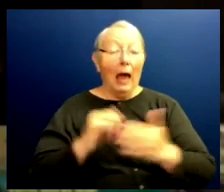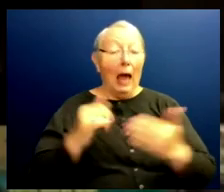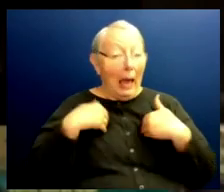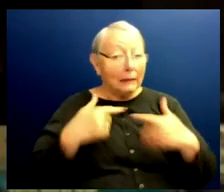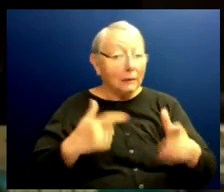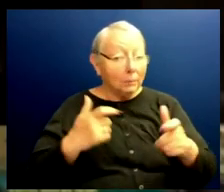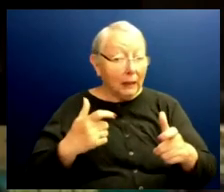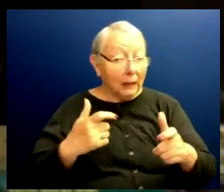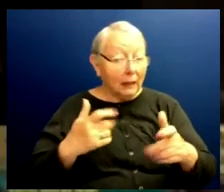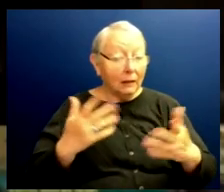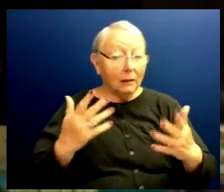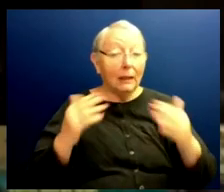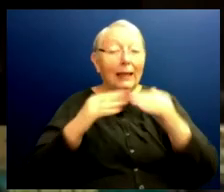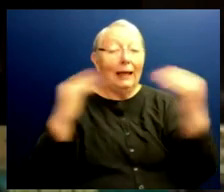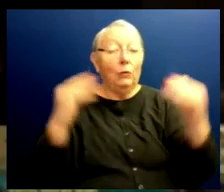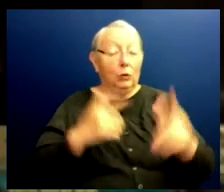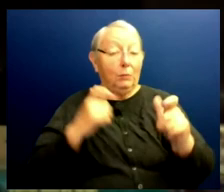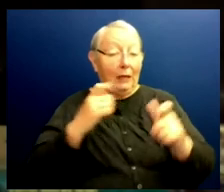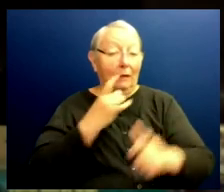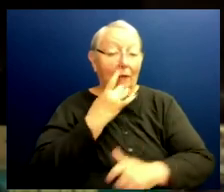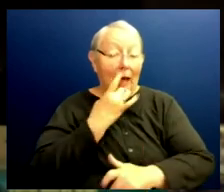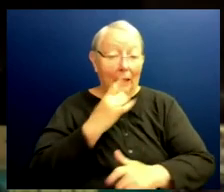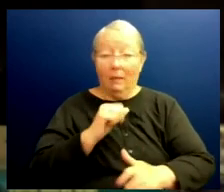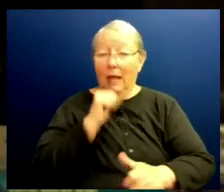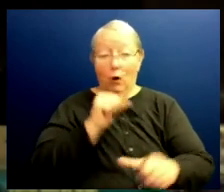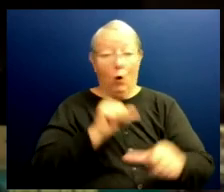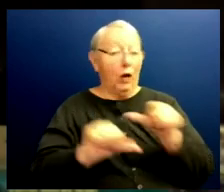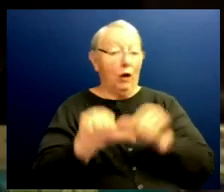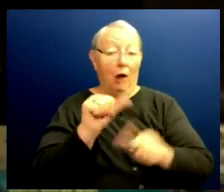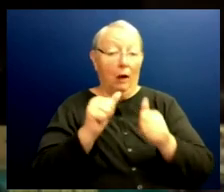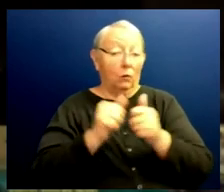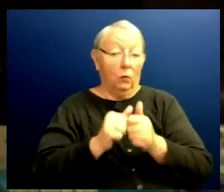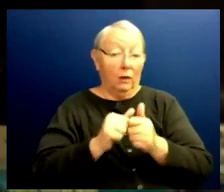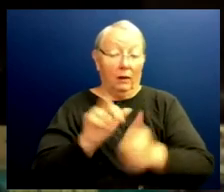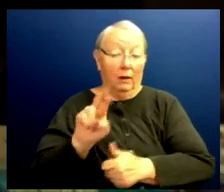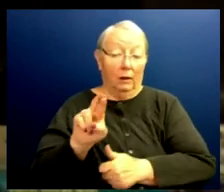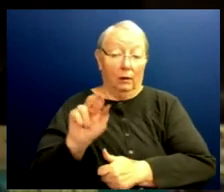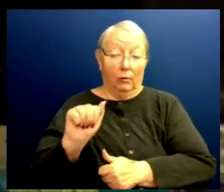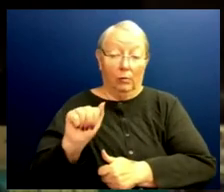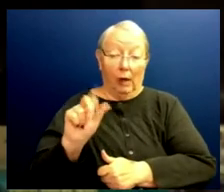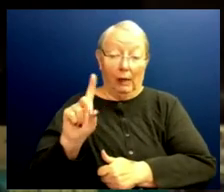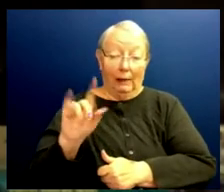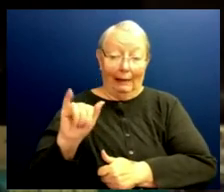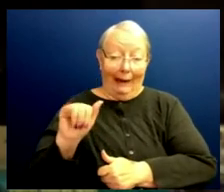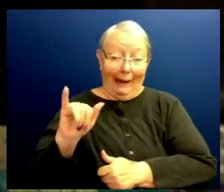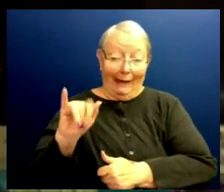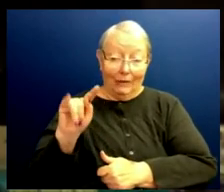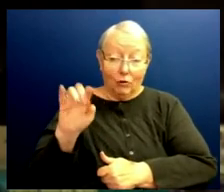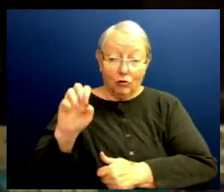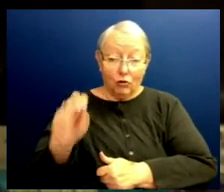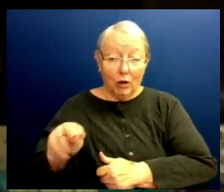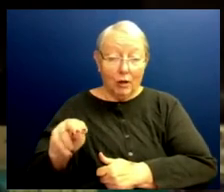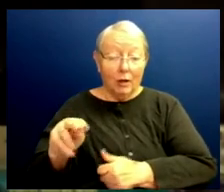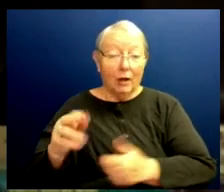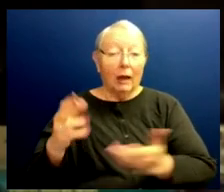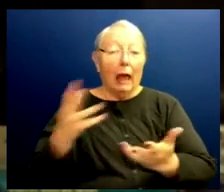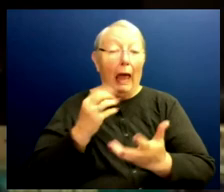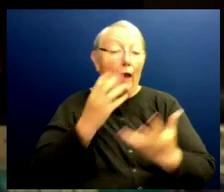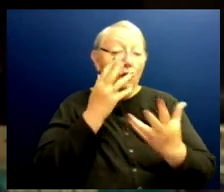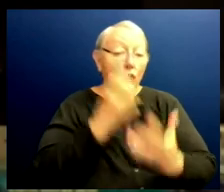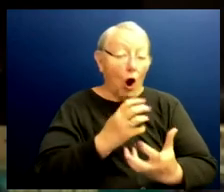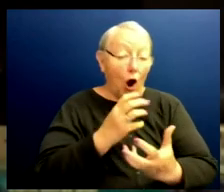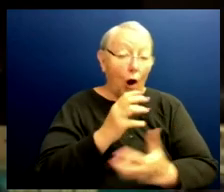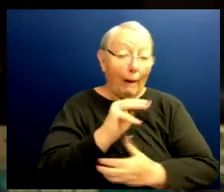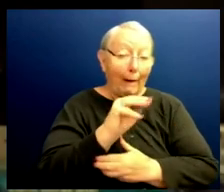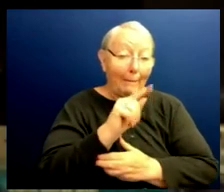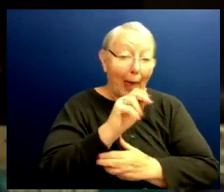and they do not interact with radiation, and so they are dark. And in fact, dark matter could be neutrinos, of